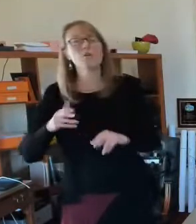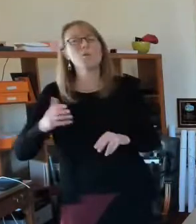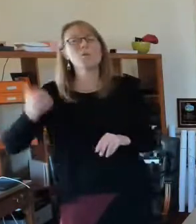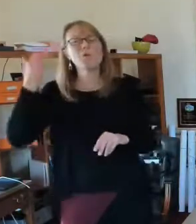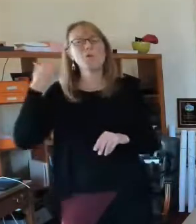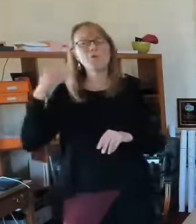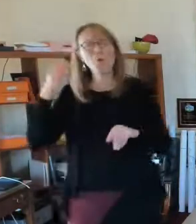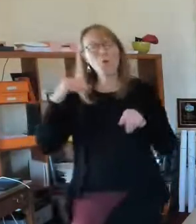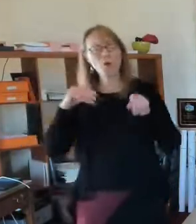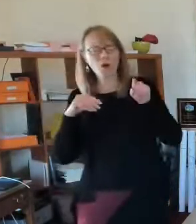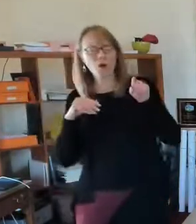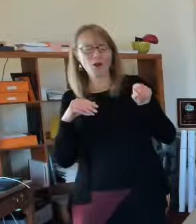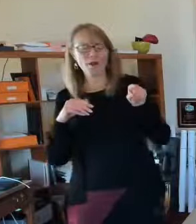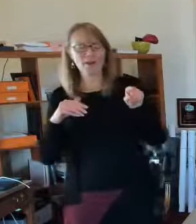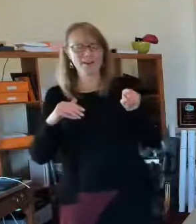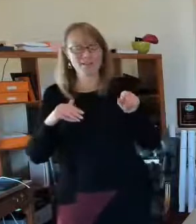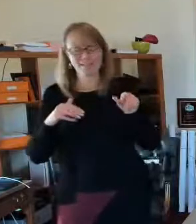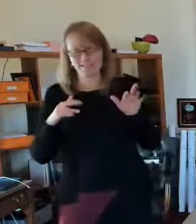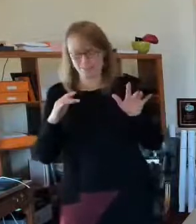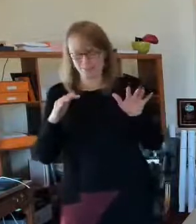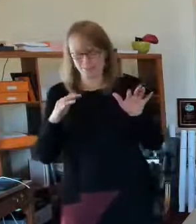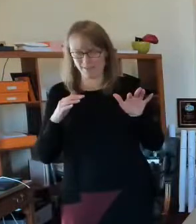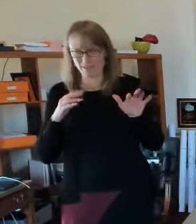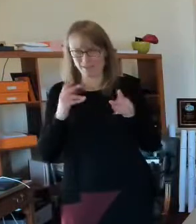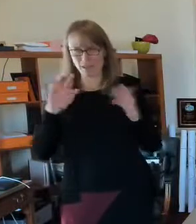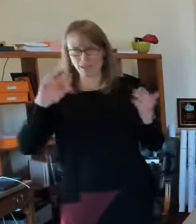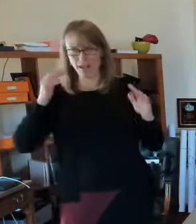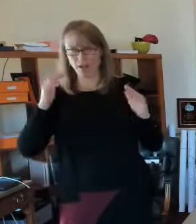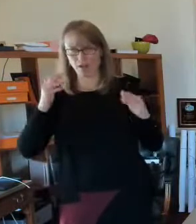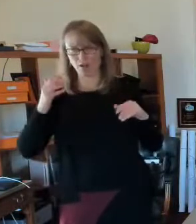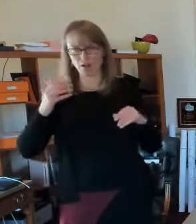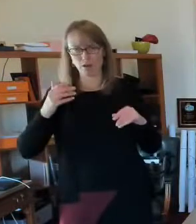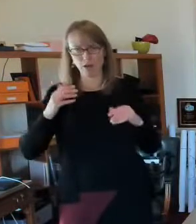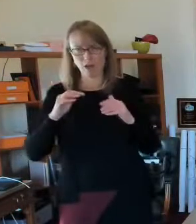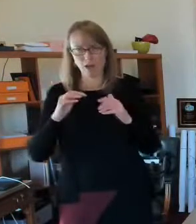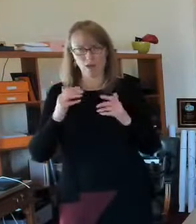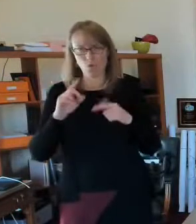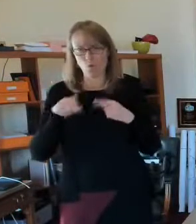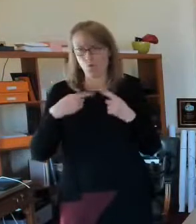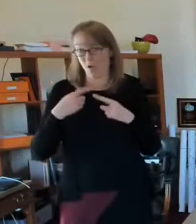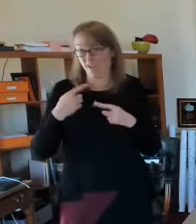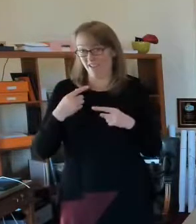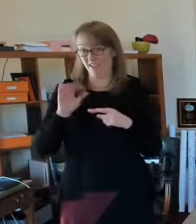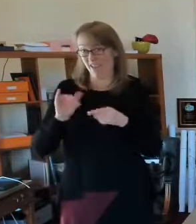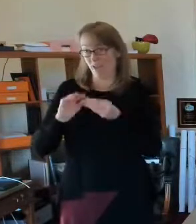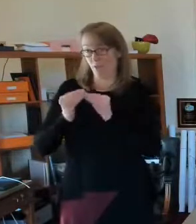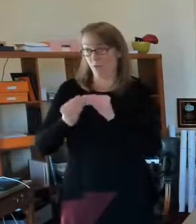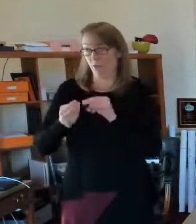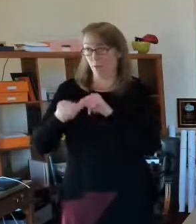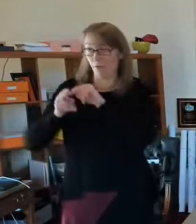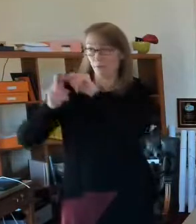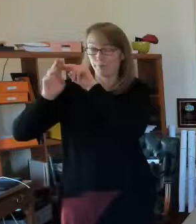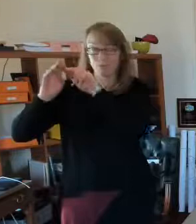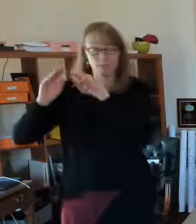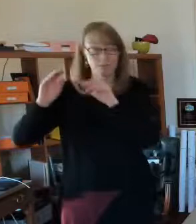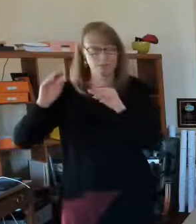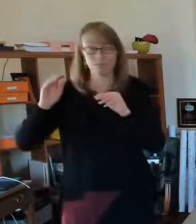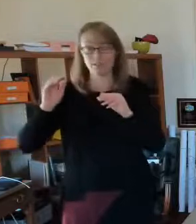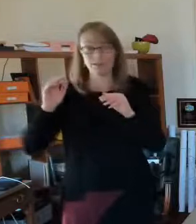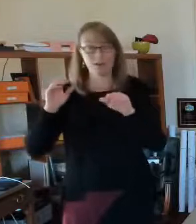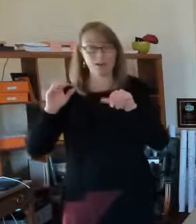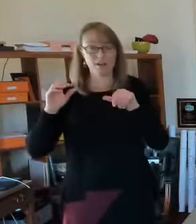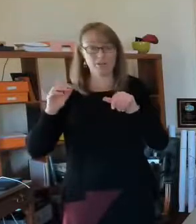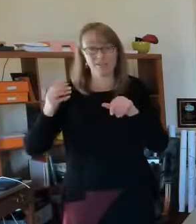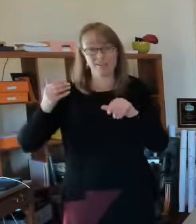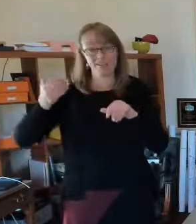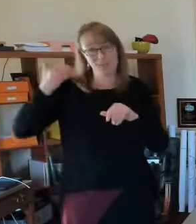757 was the number, and it was very early on, probably in May or June. I don't have the date